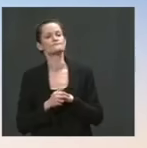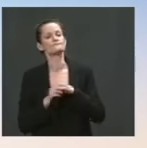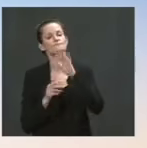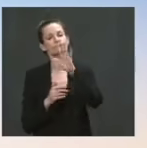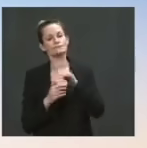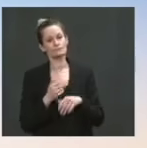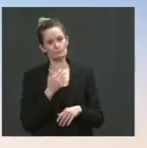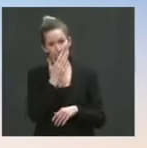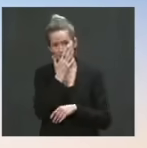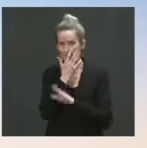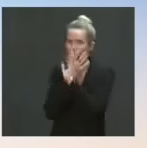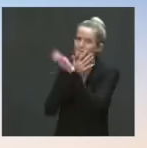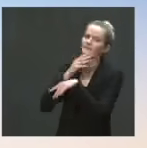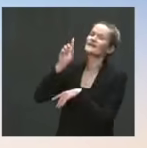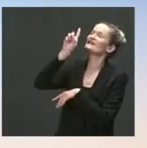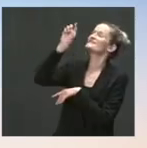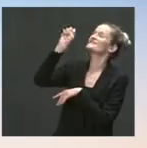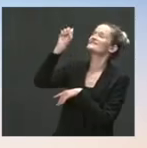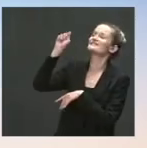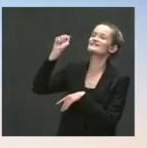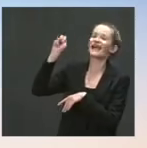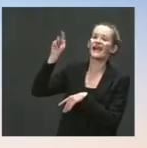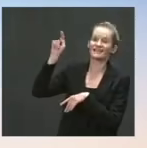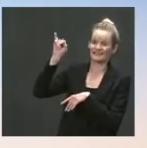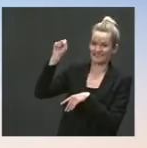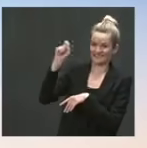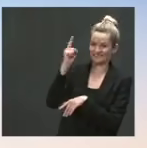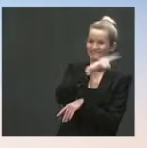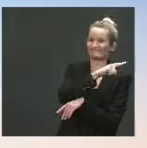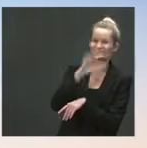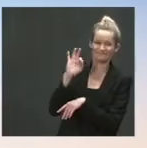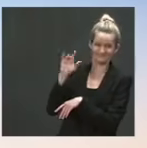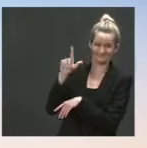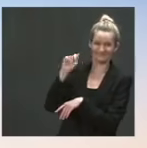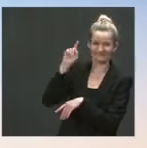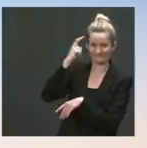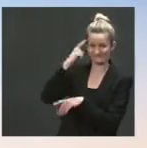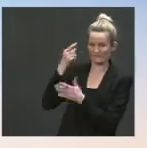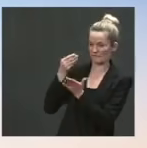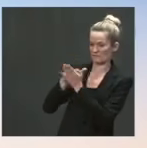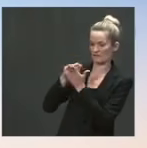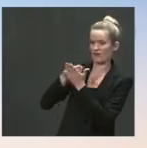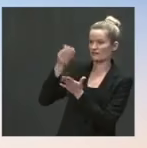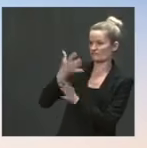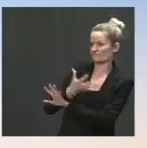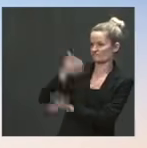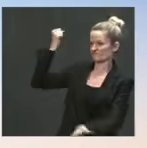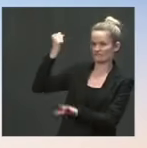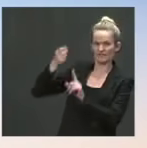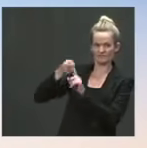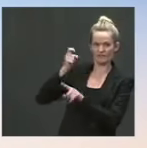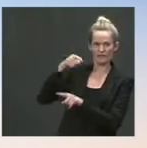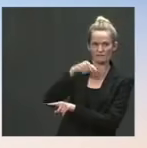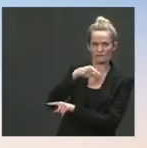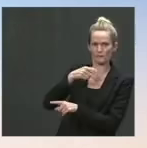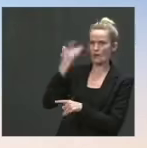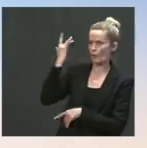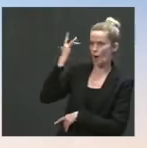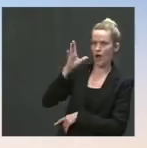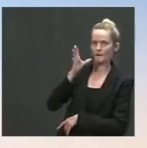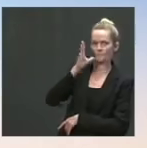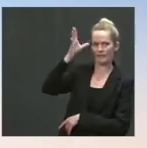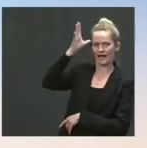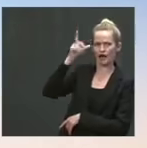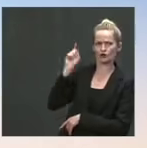that require masks in the classroom. Does the president think that parents should have that kind of power? Well, I think